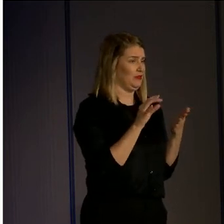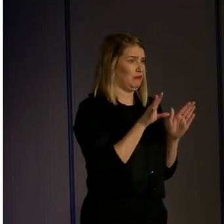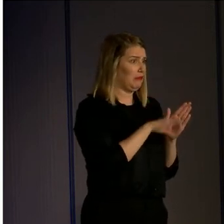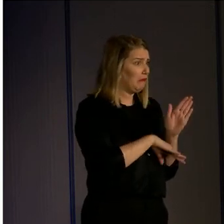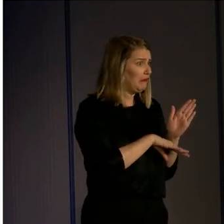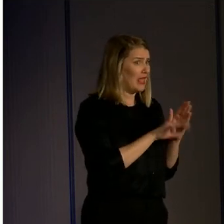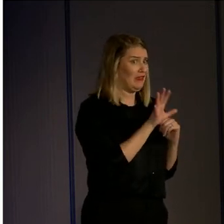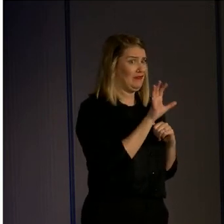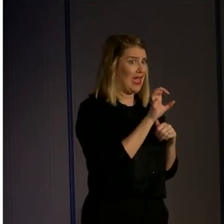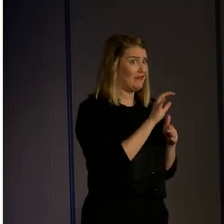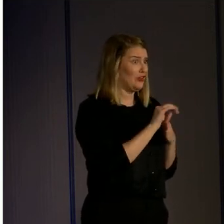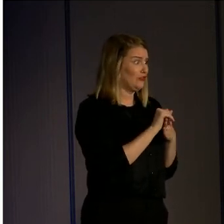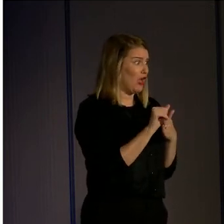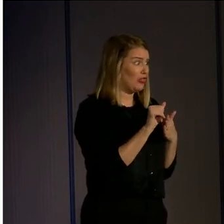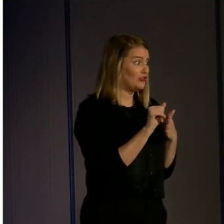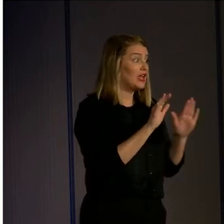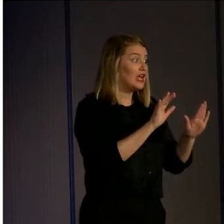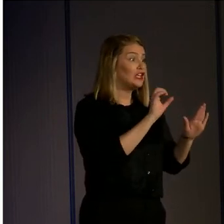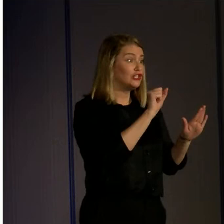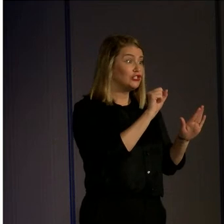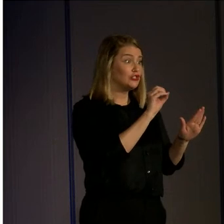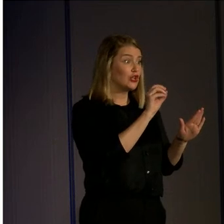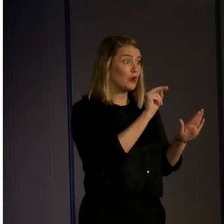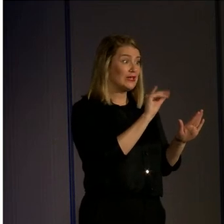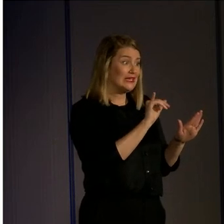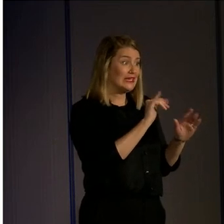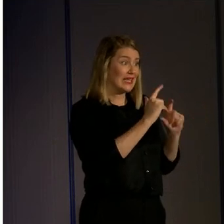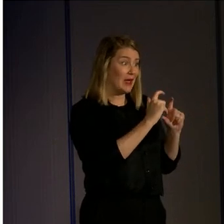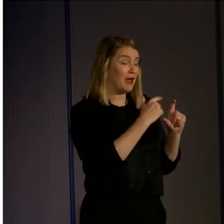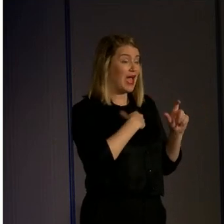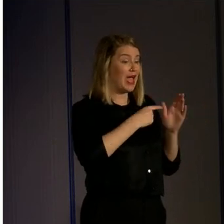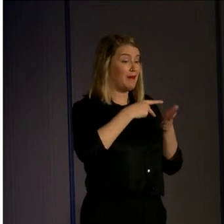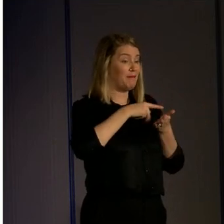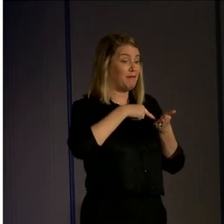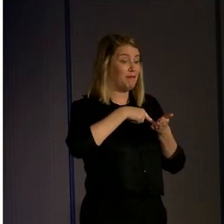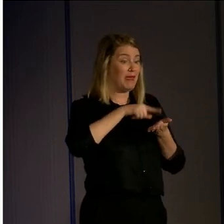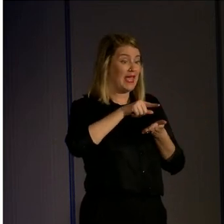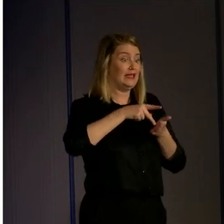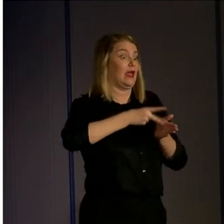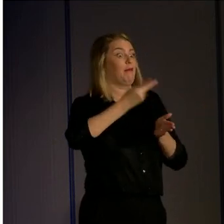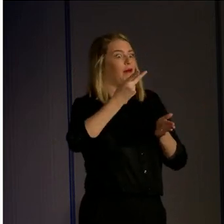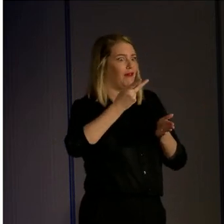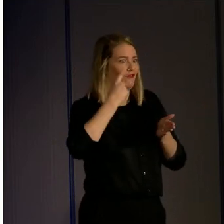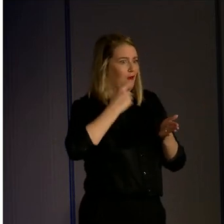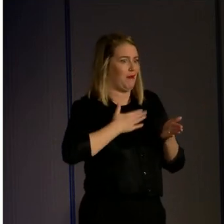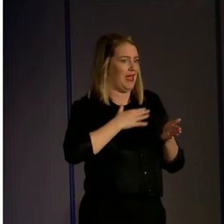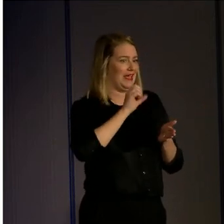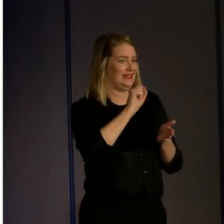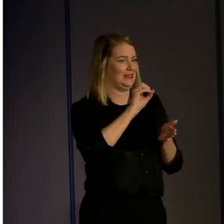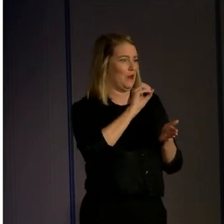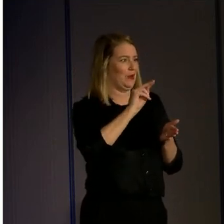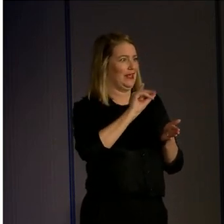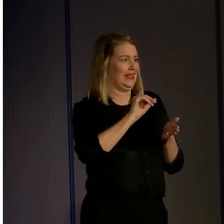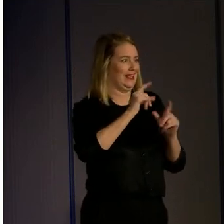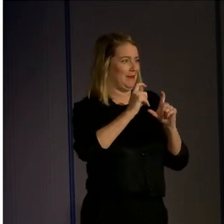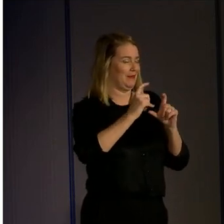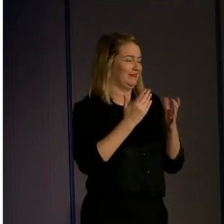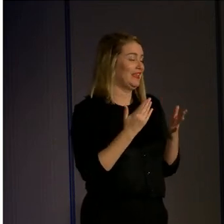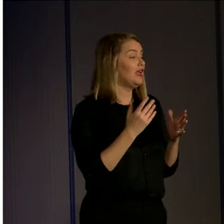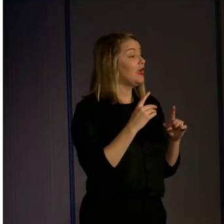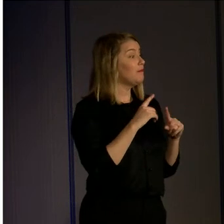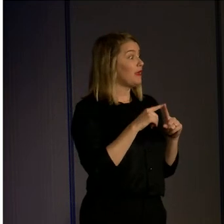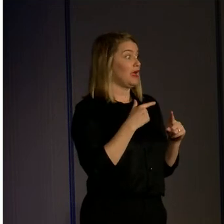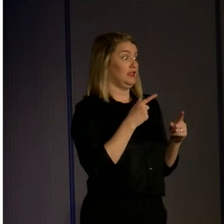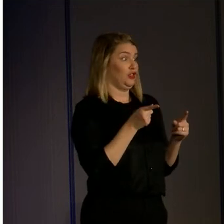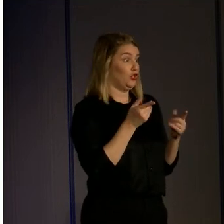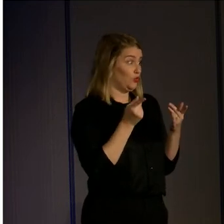think, $500. Now keep in mind, this is a Sony camera. I paid double that for my Sony camera. So I would highly recommend if you go to the